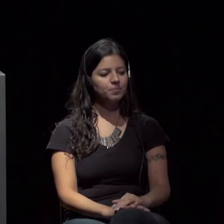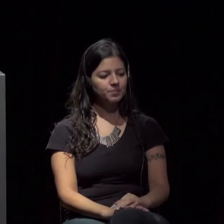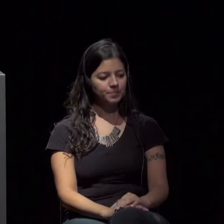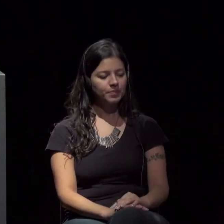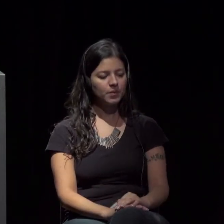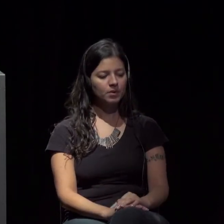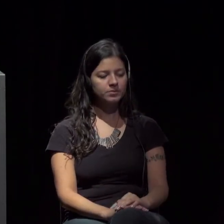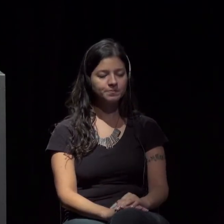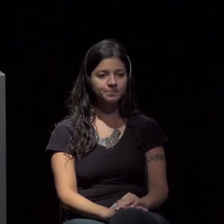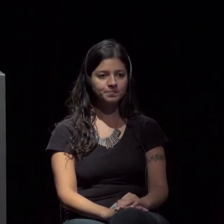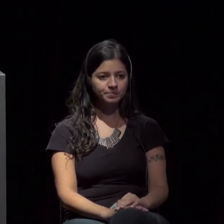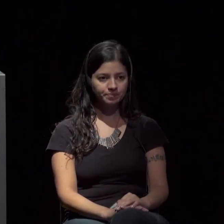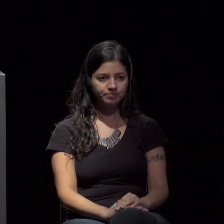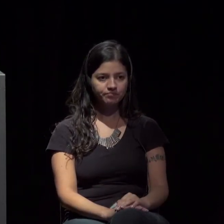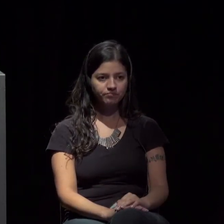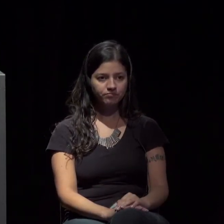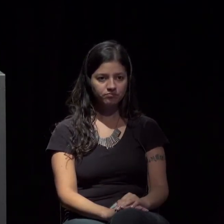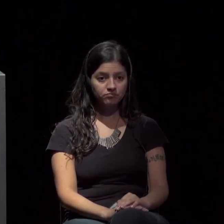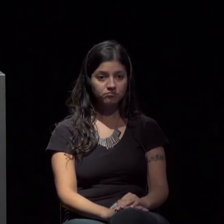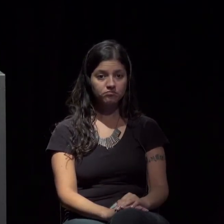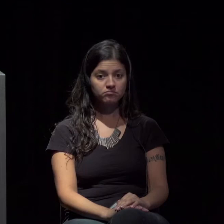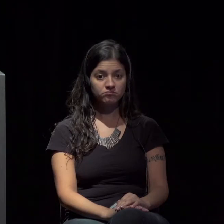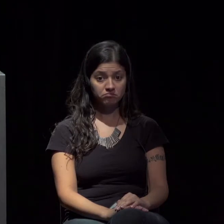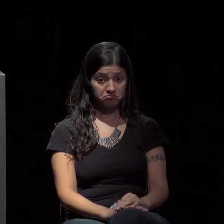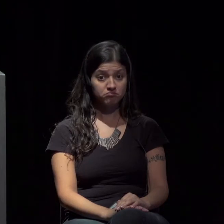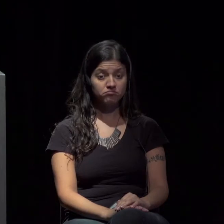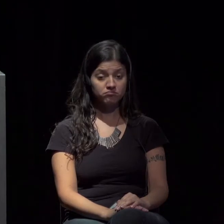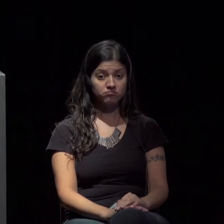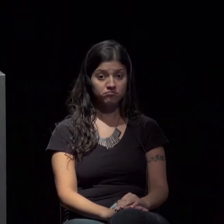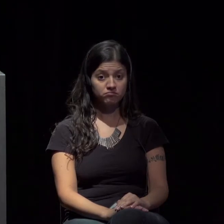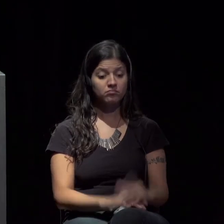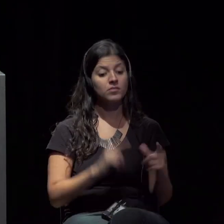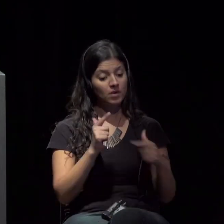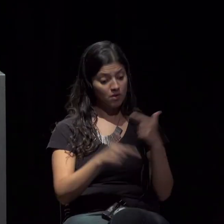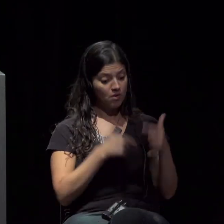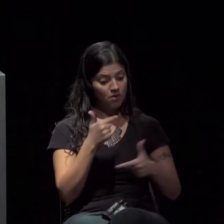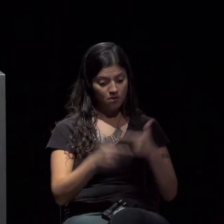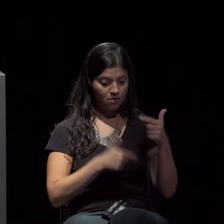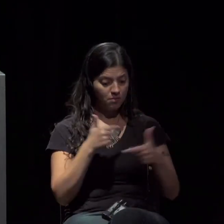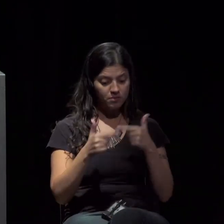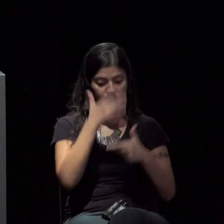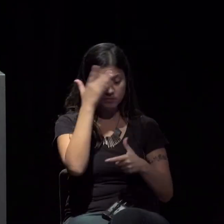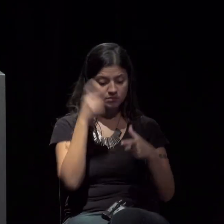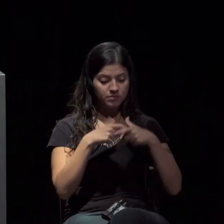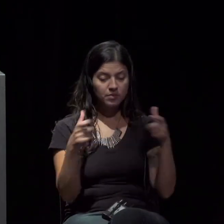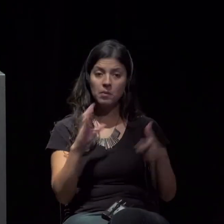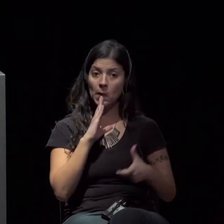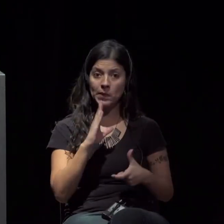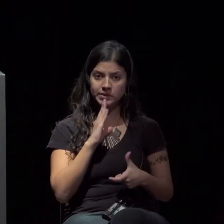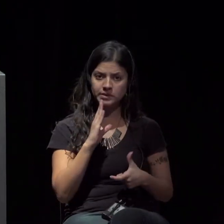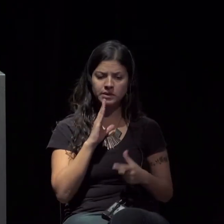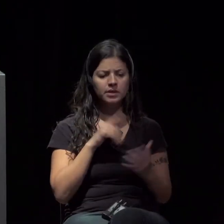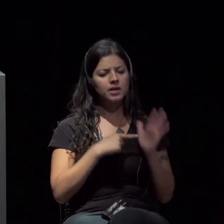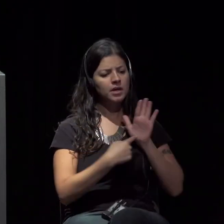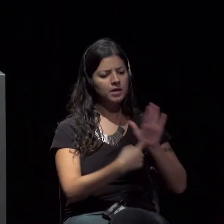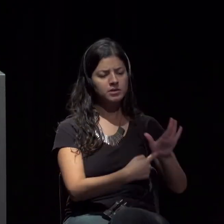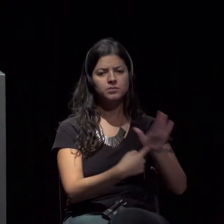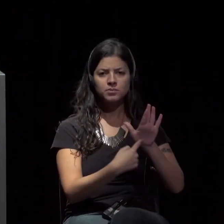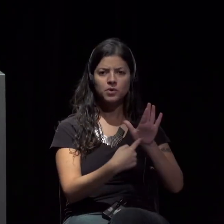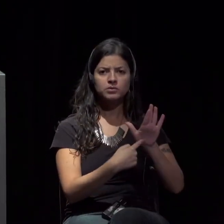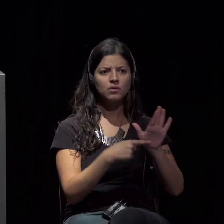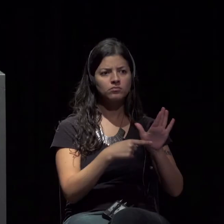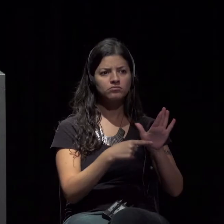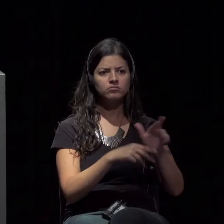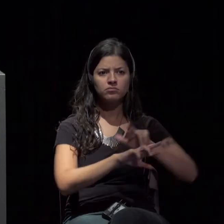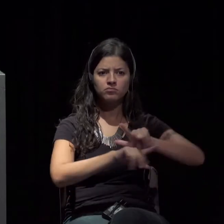familiar feature in major exhibitions and fairs. Art critics and contemporary art scholars struggled to make